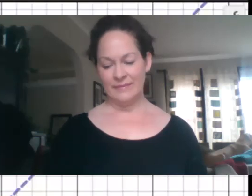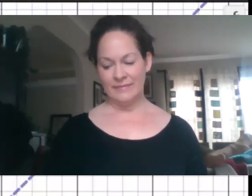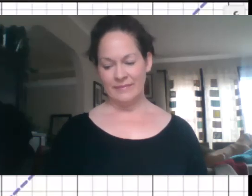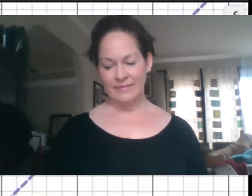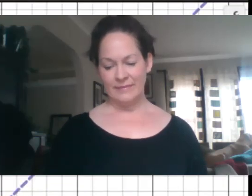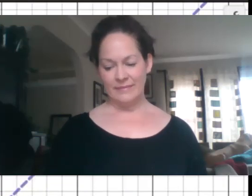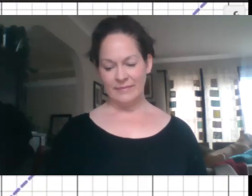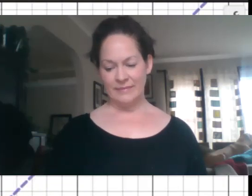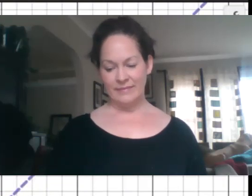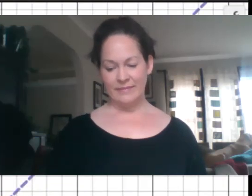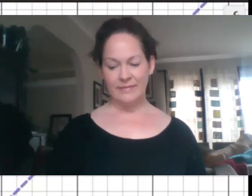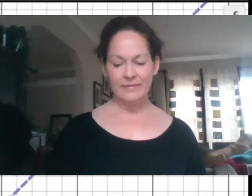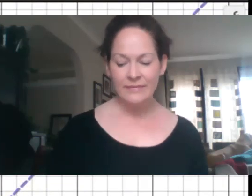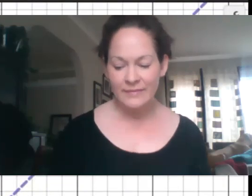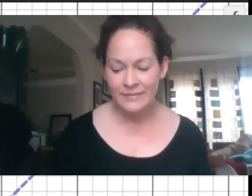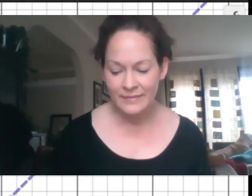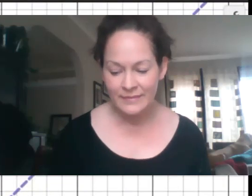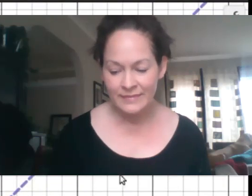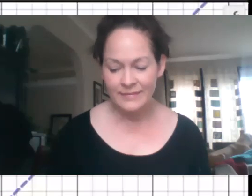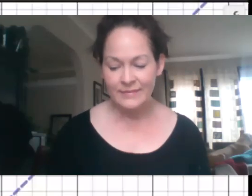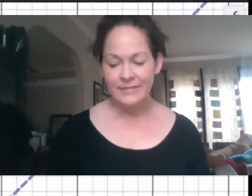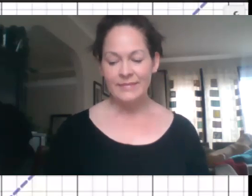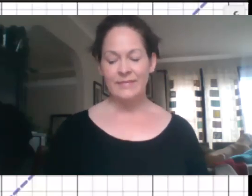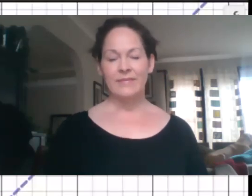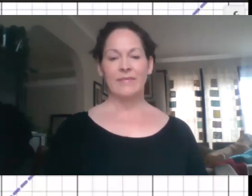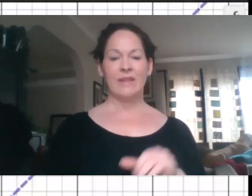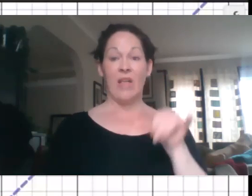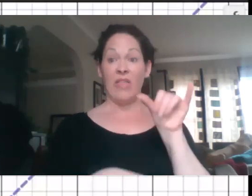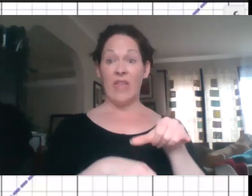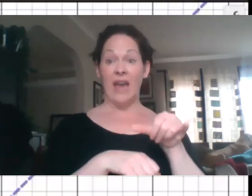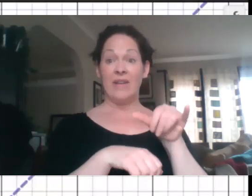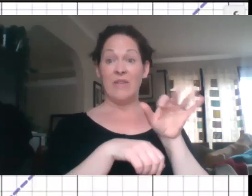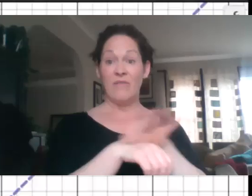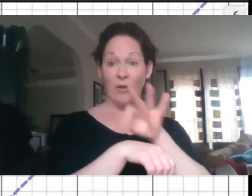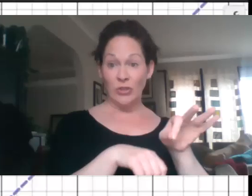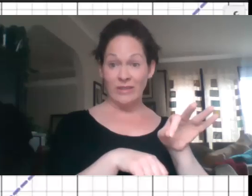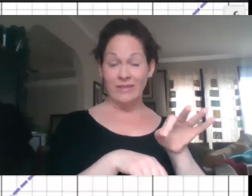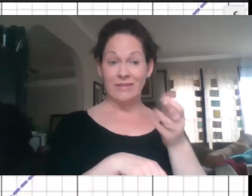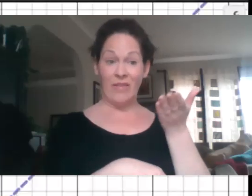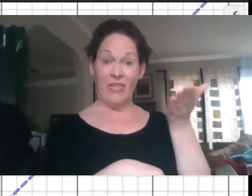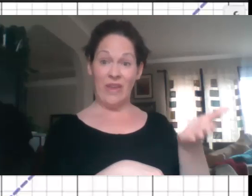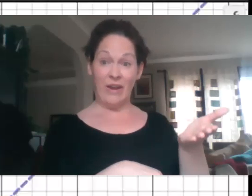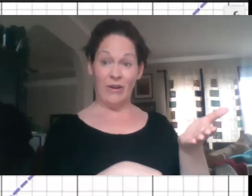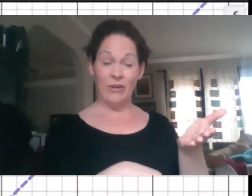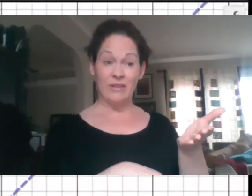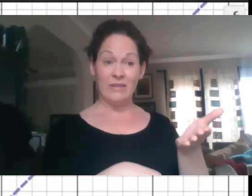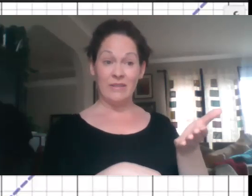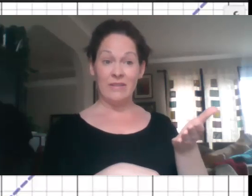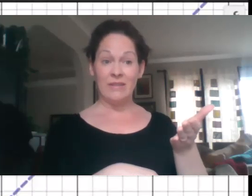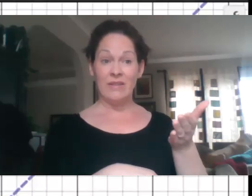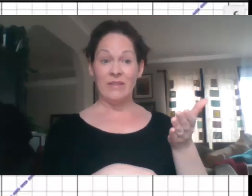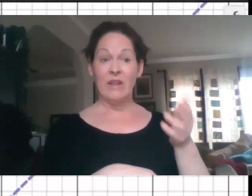turn this one off. This function here is my 2x plus 3